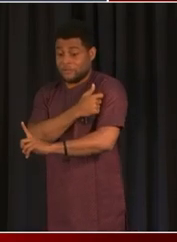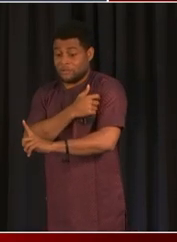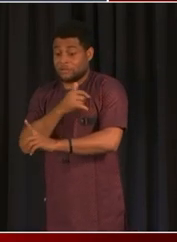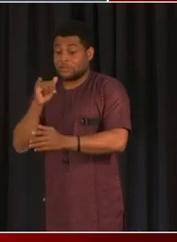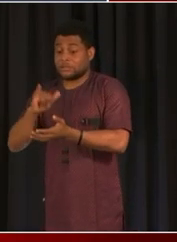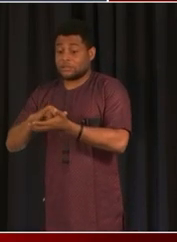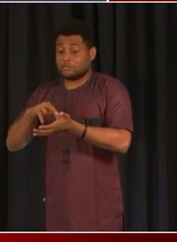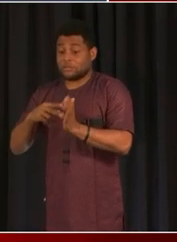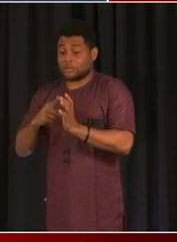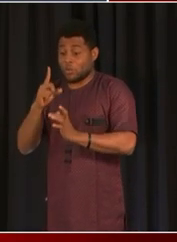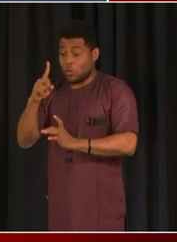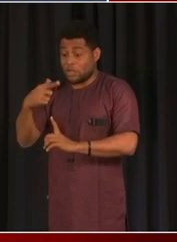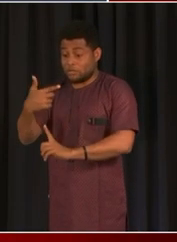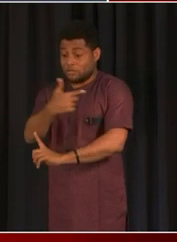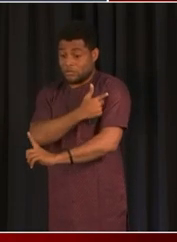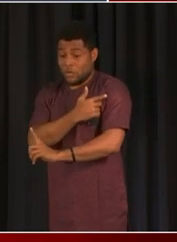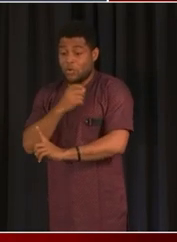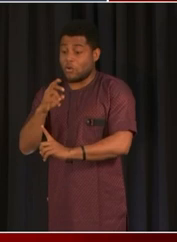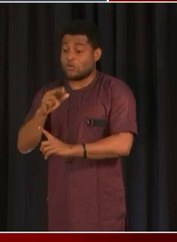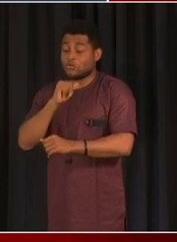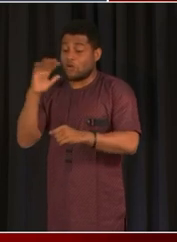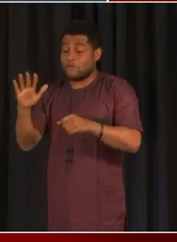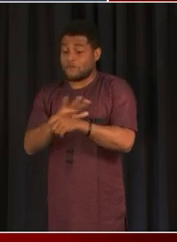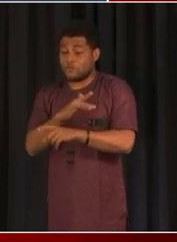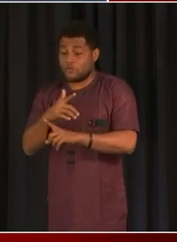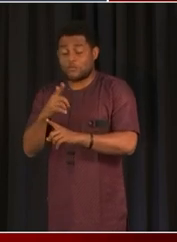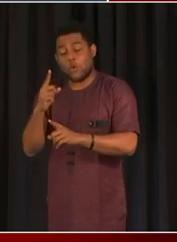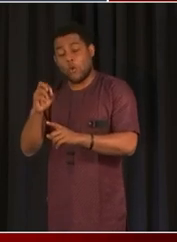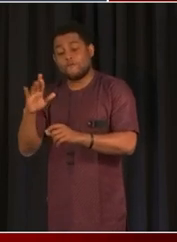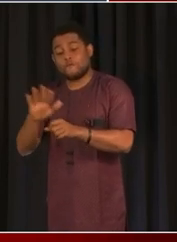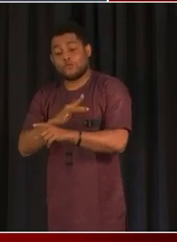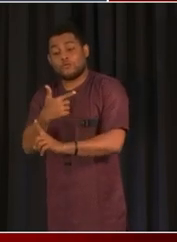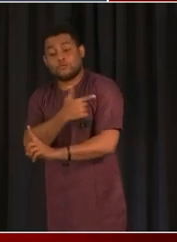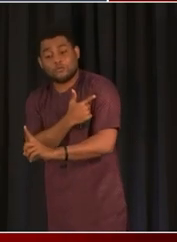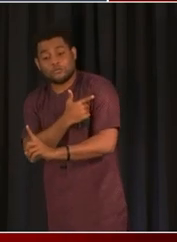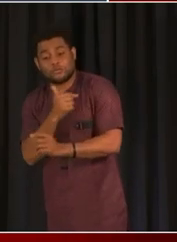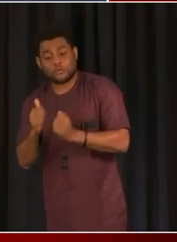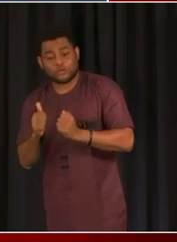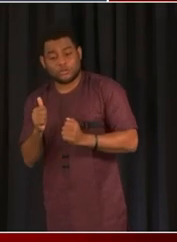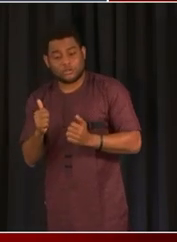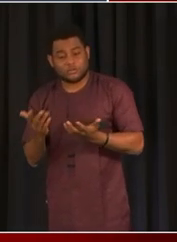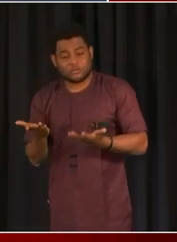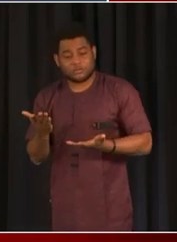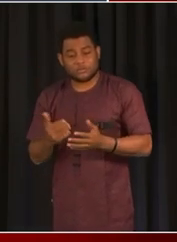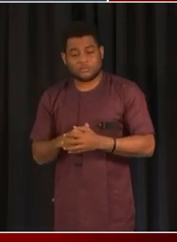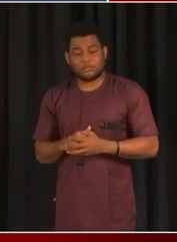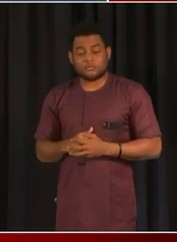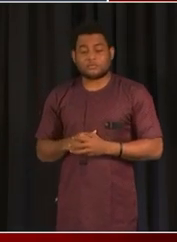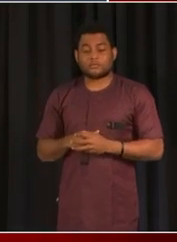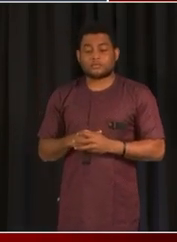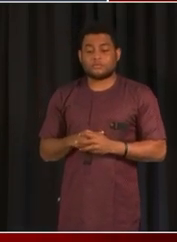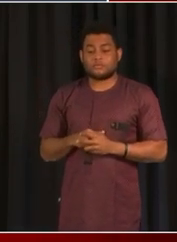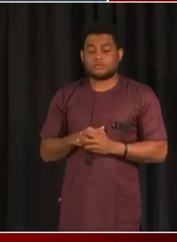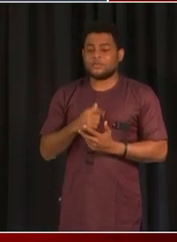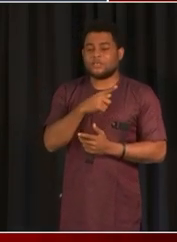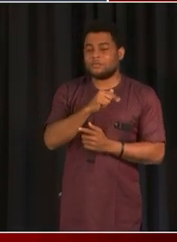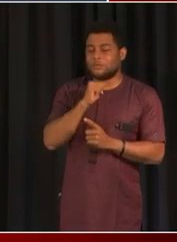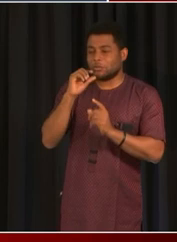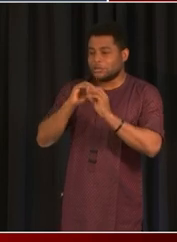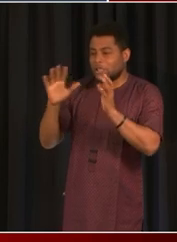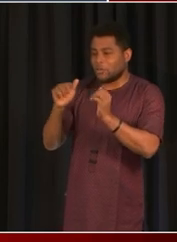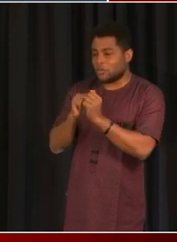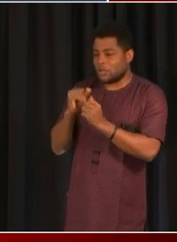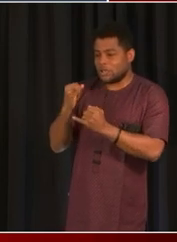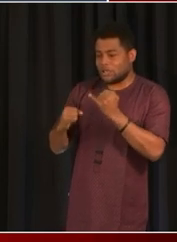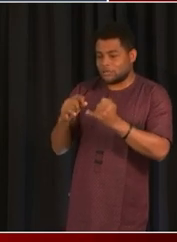even if it's months after to get that second shot? Can you repeat the last part of your So question? we're talking 'Cause I'm about not sure the I maps get here, that. yeah, the graph Not behind that, you here. no,